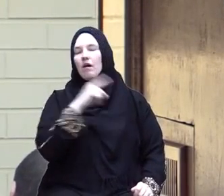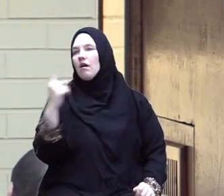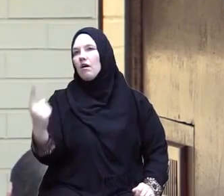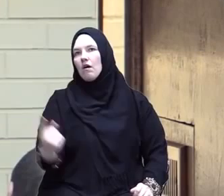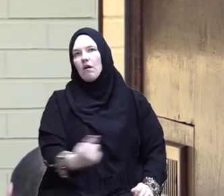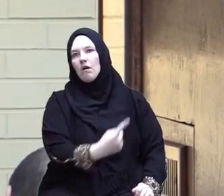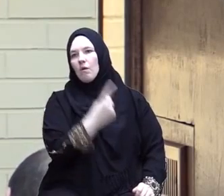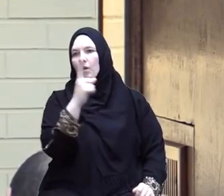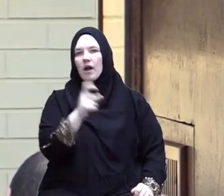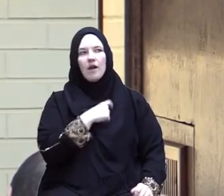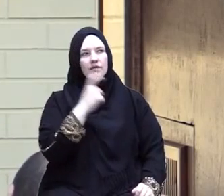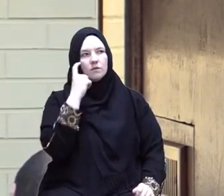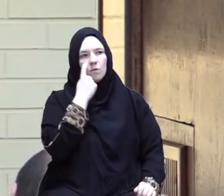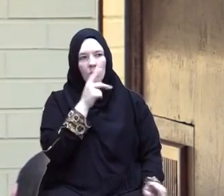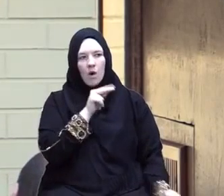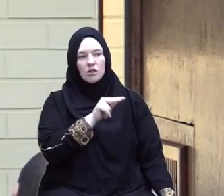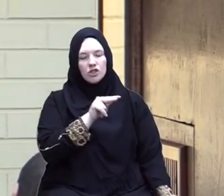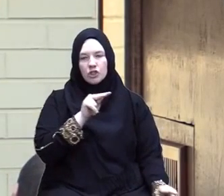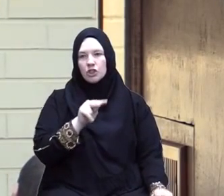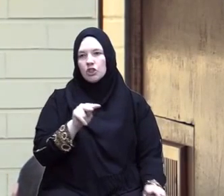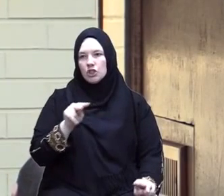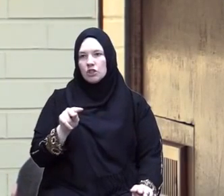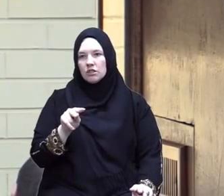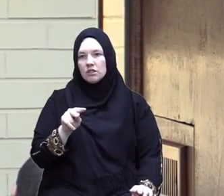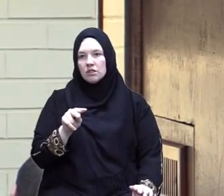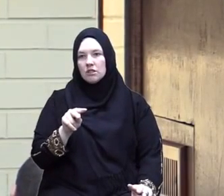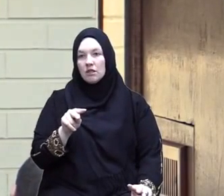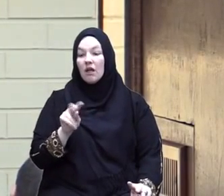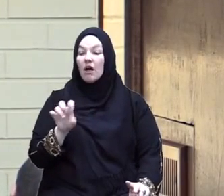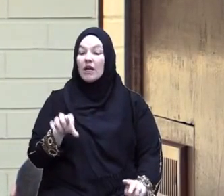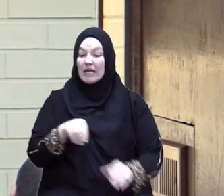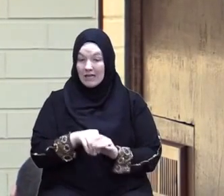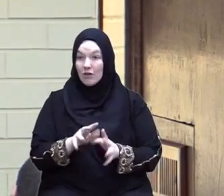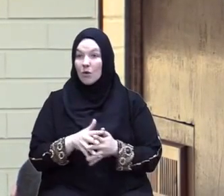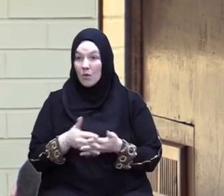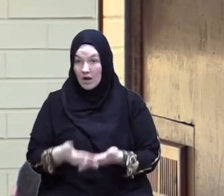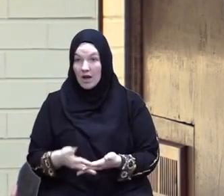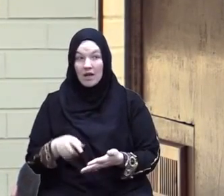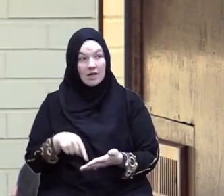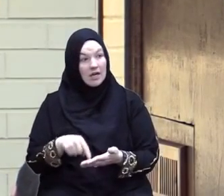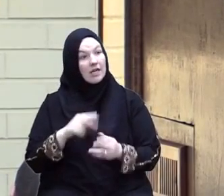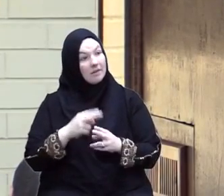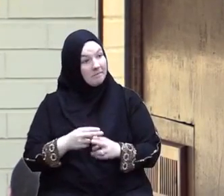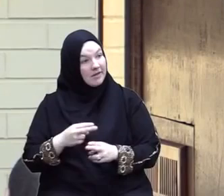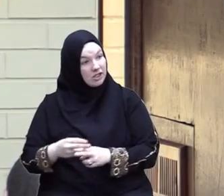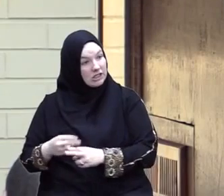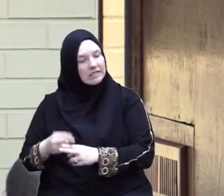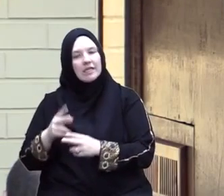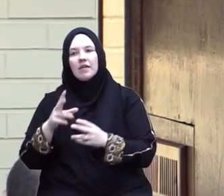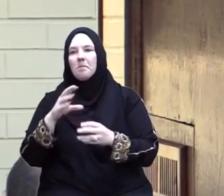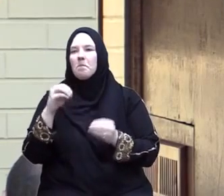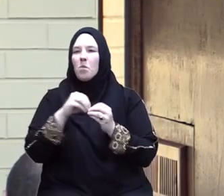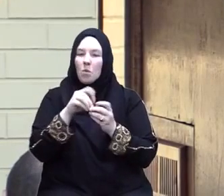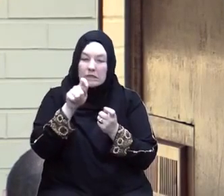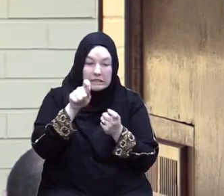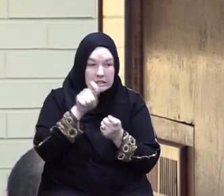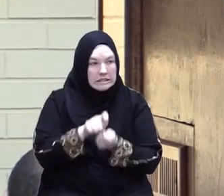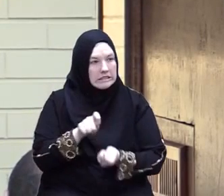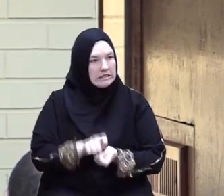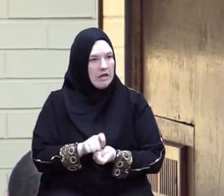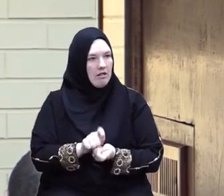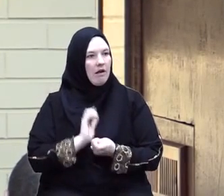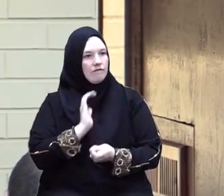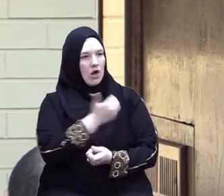we always have to keep our eyes on. The rest of the Quran is going to give us